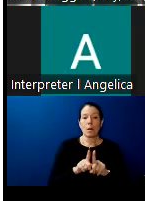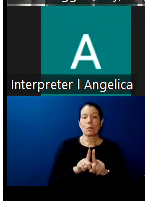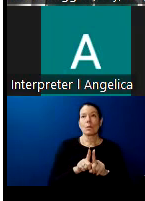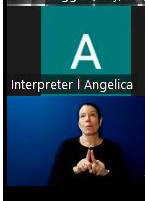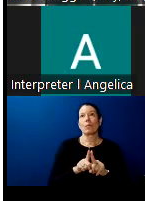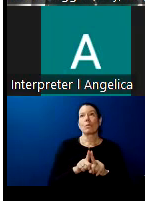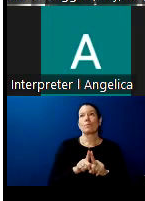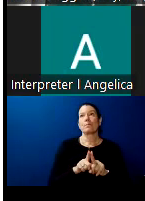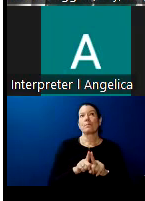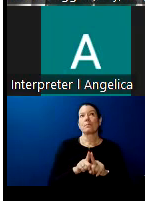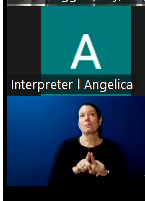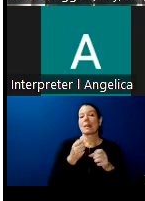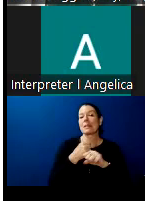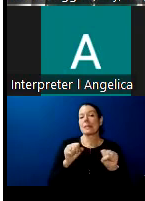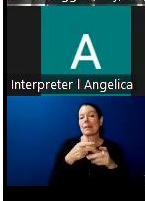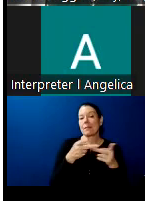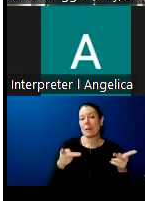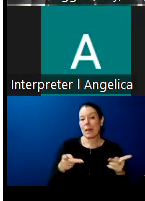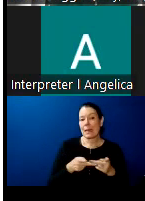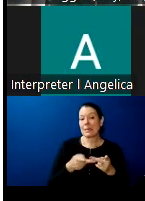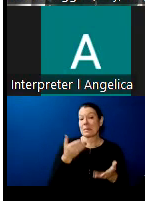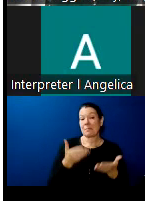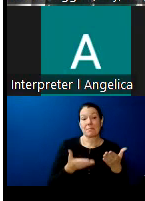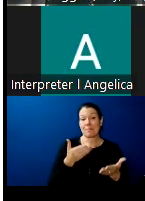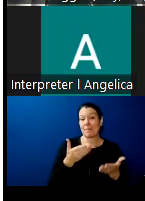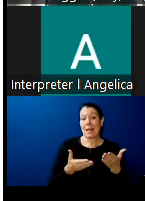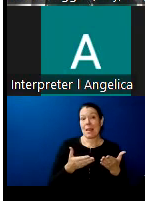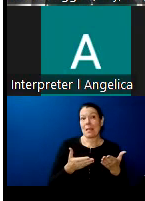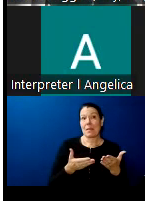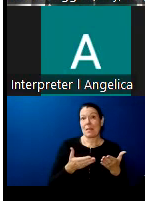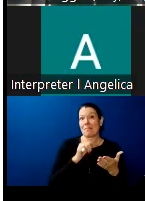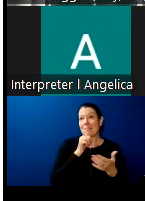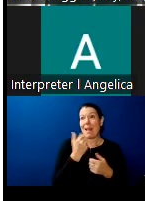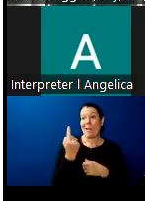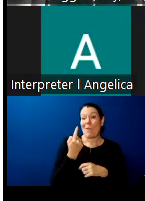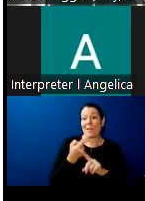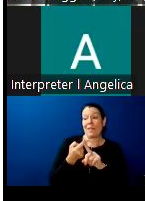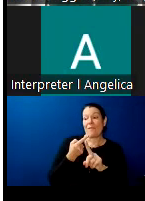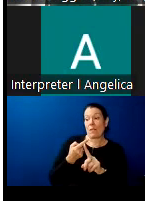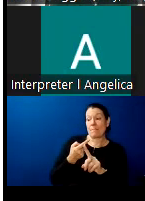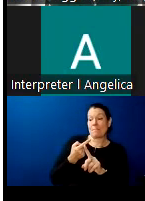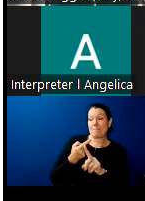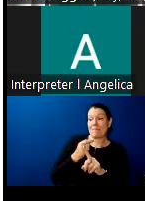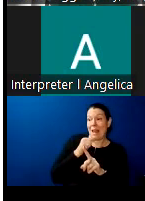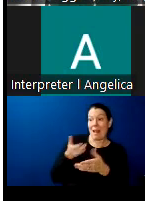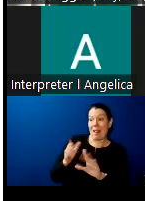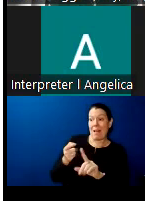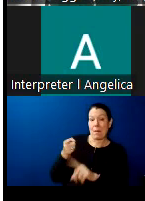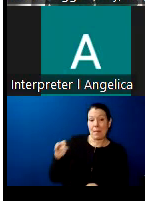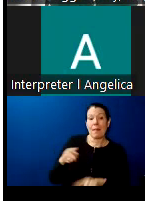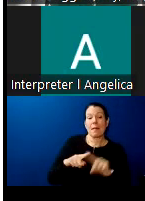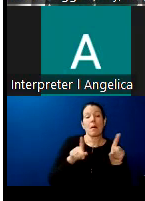noting that a safe location may not only mean safe from the abusive party, but also should take